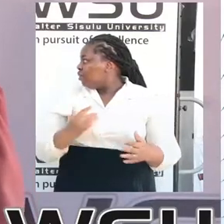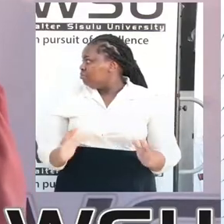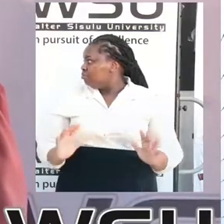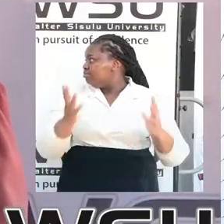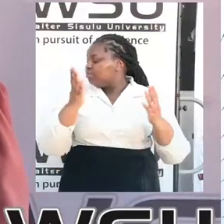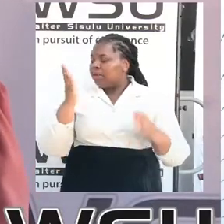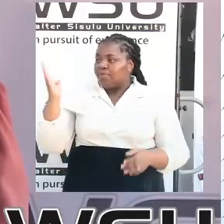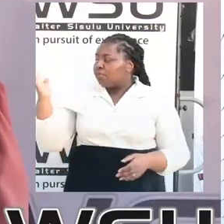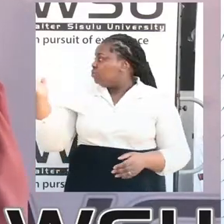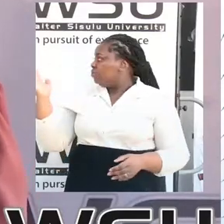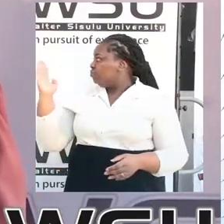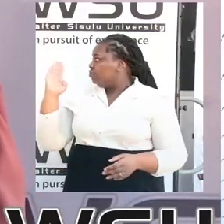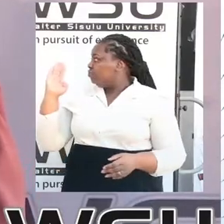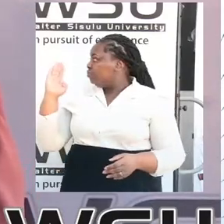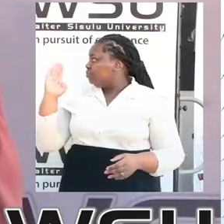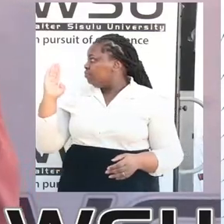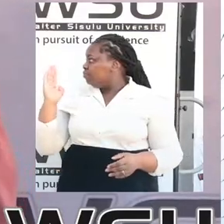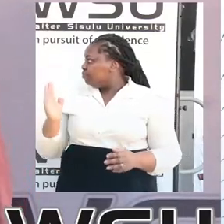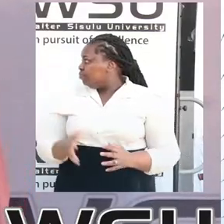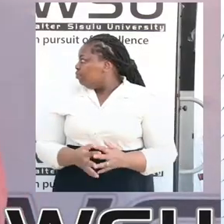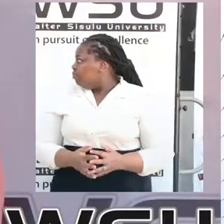them.